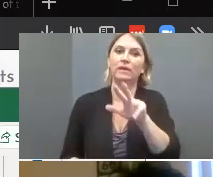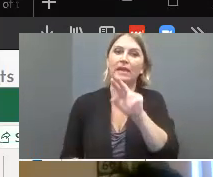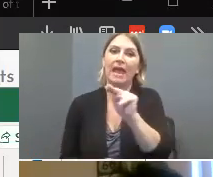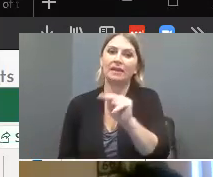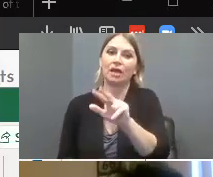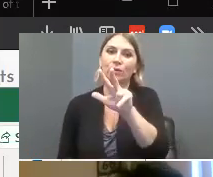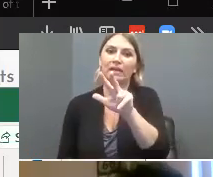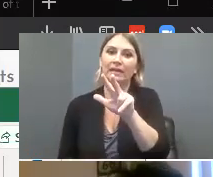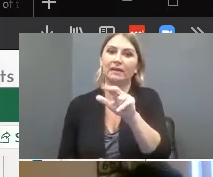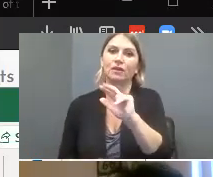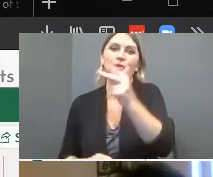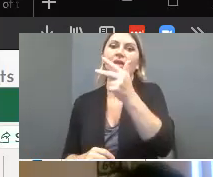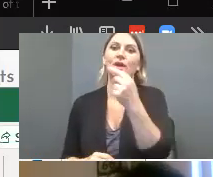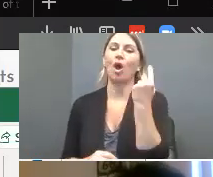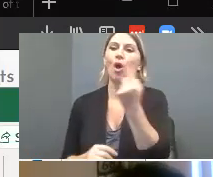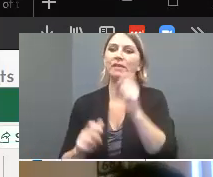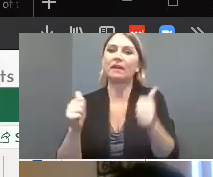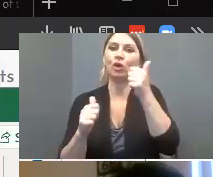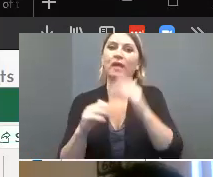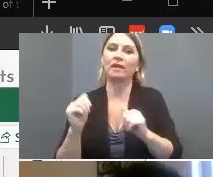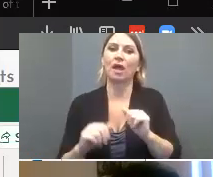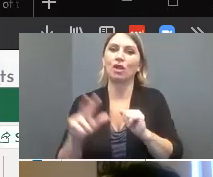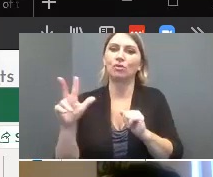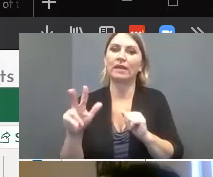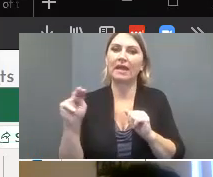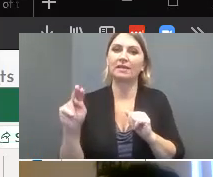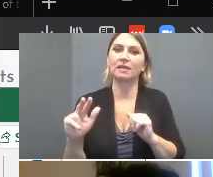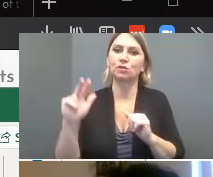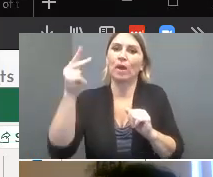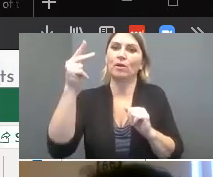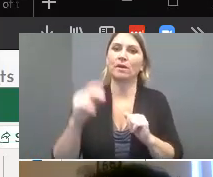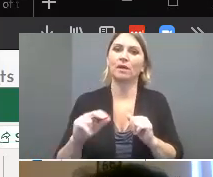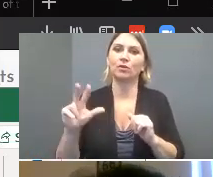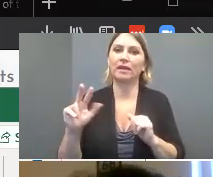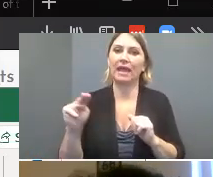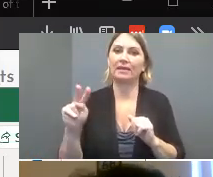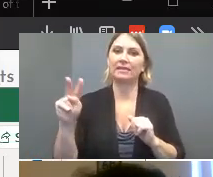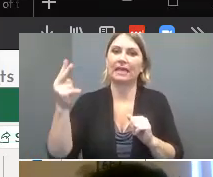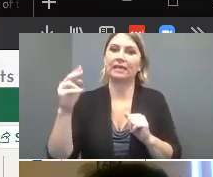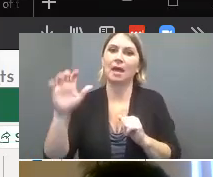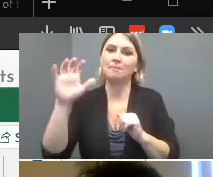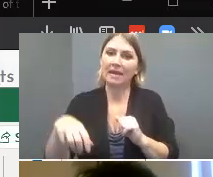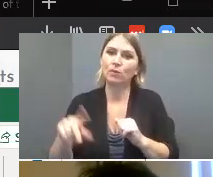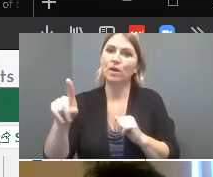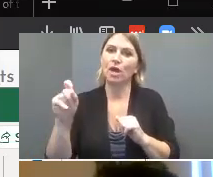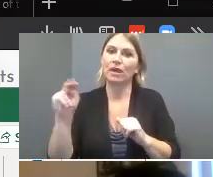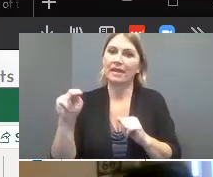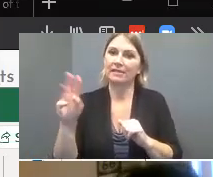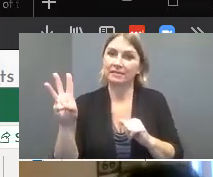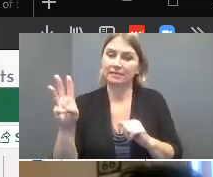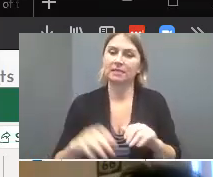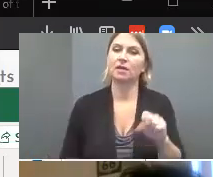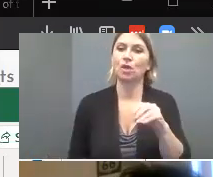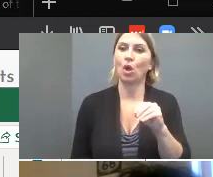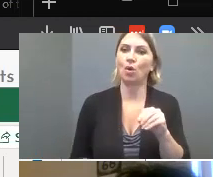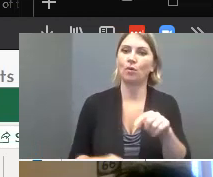always be larger than 3n squared minus 100n plus of 6. And let's go